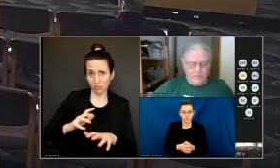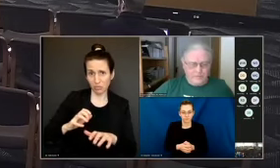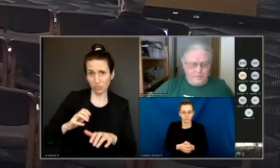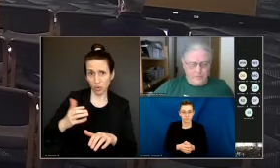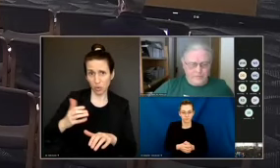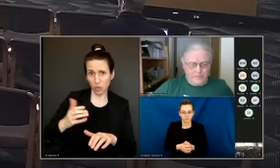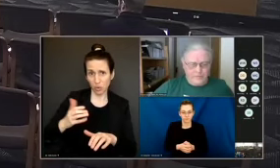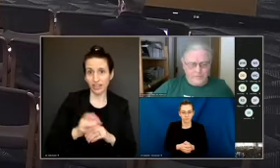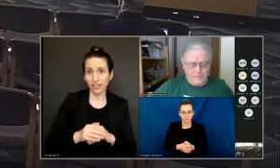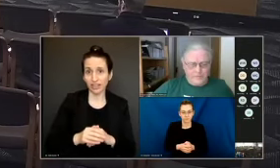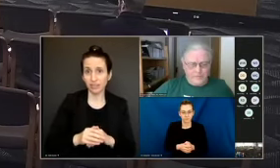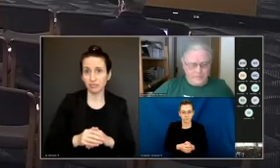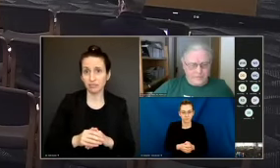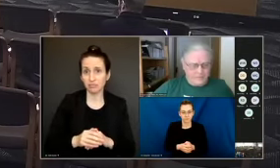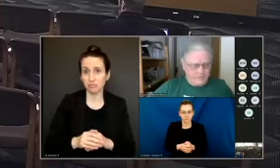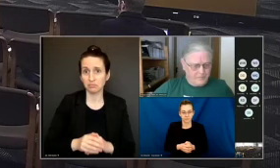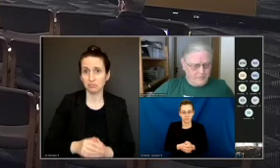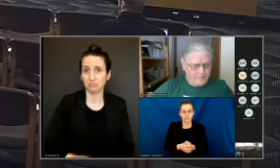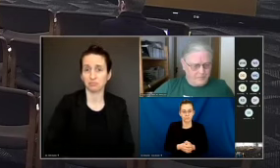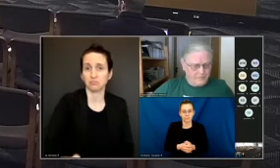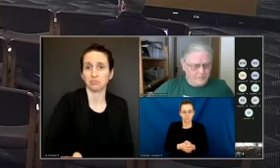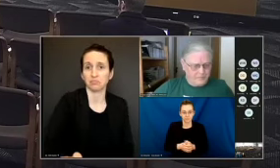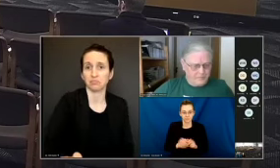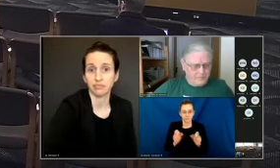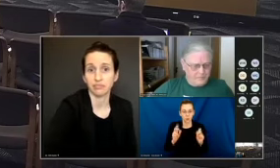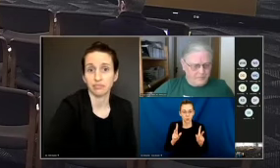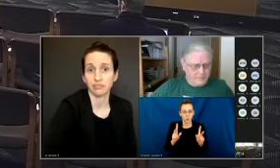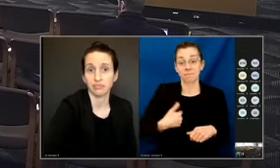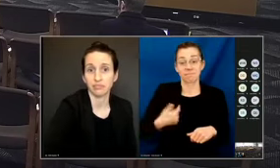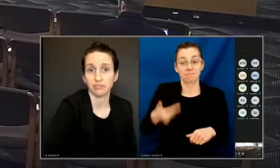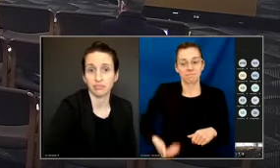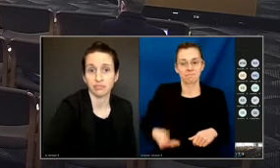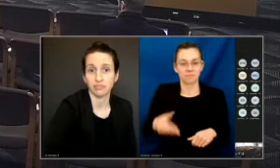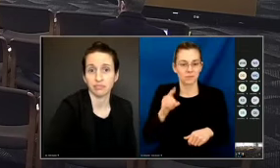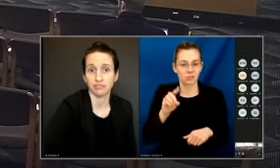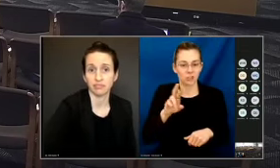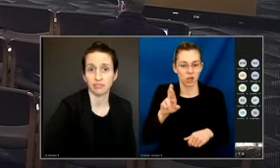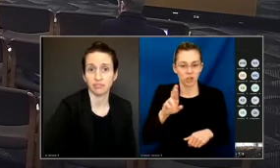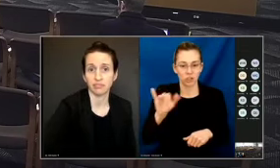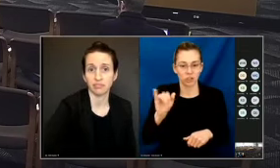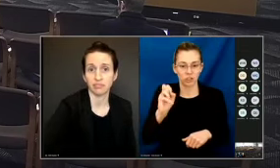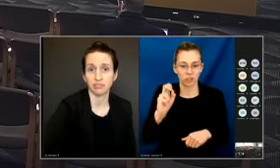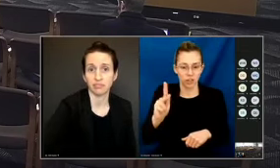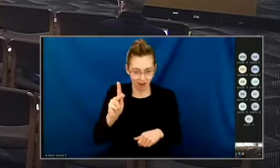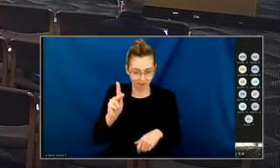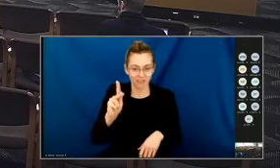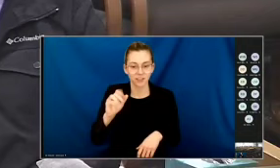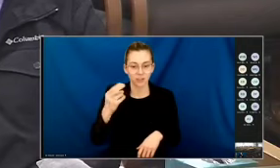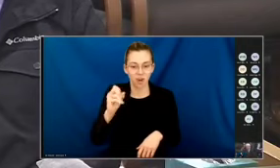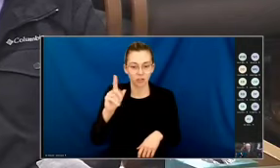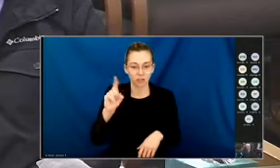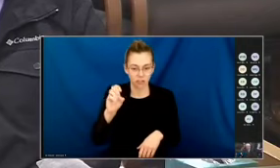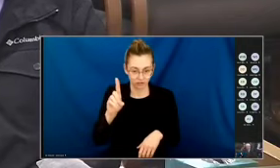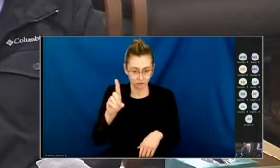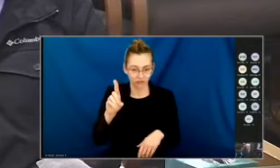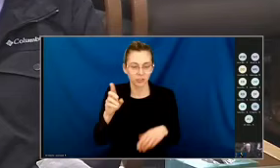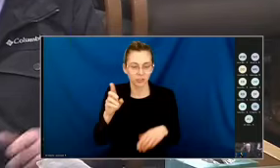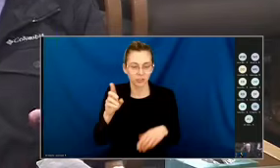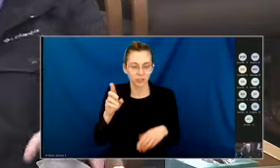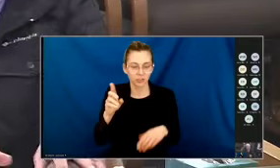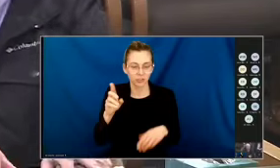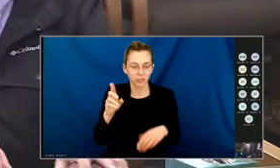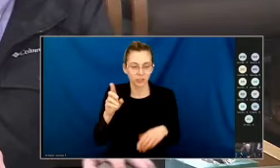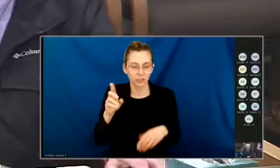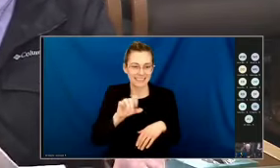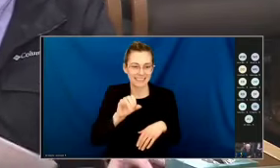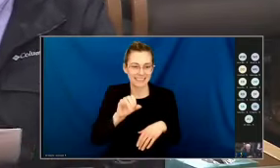here. Again, I'm Dr. Jack Hotchuk, the director of Dynamic Changes LLC.